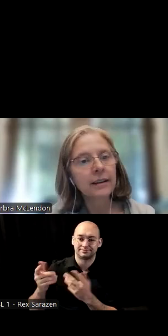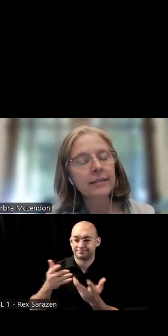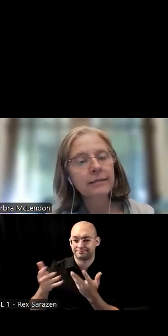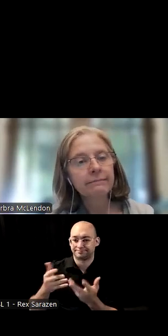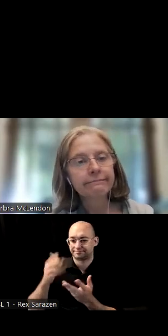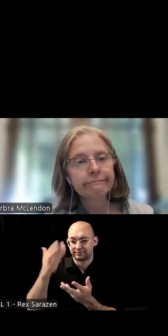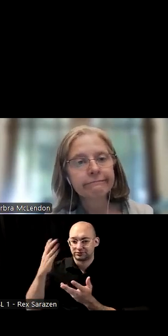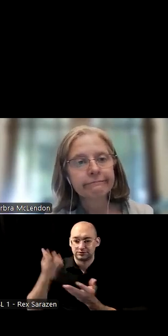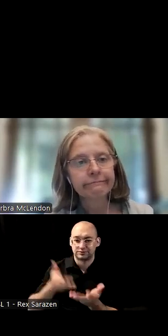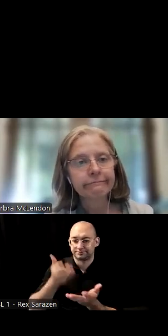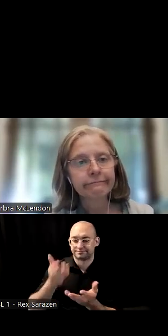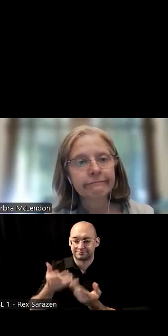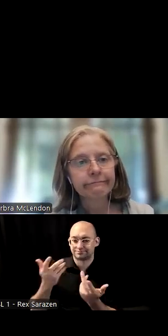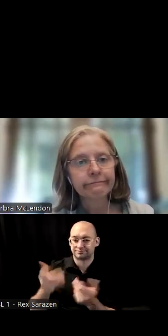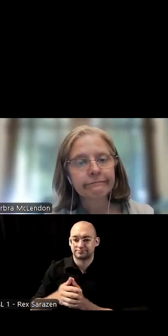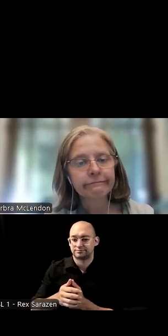session. Next.